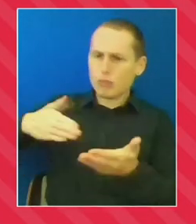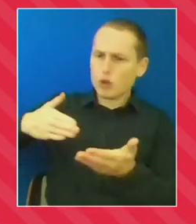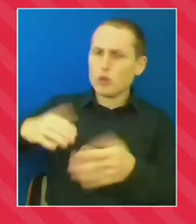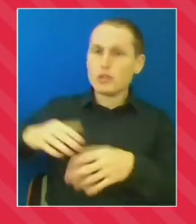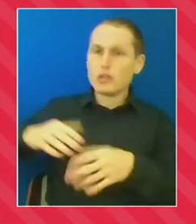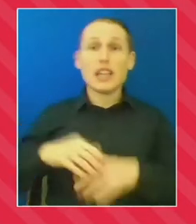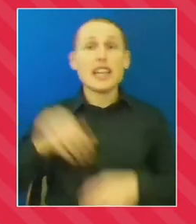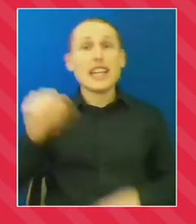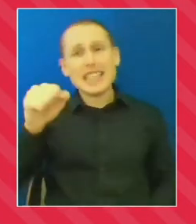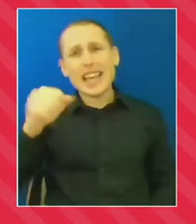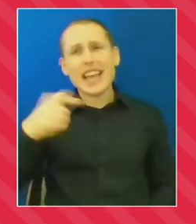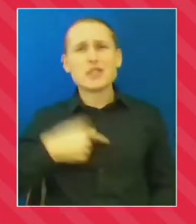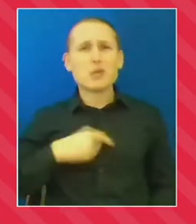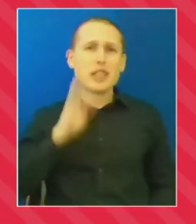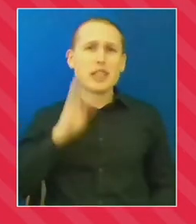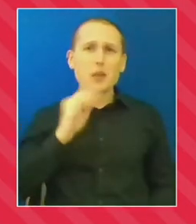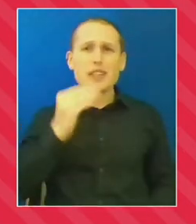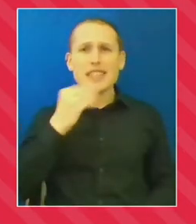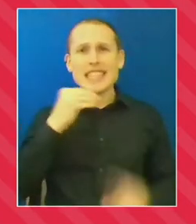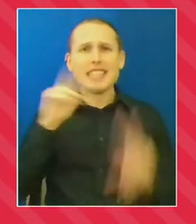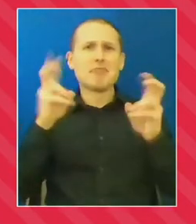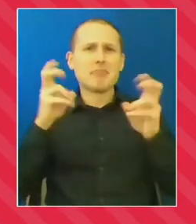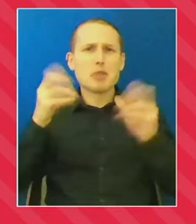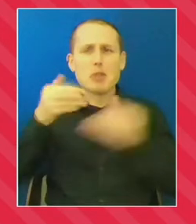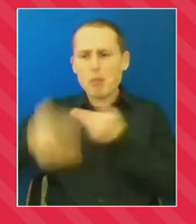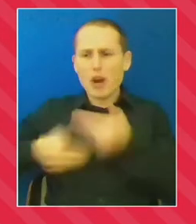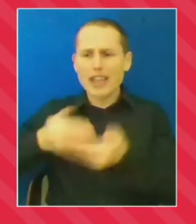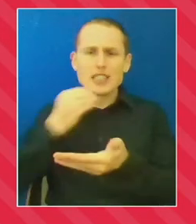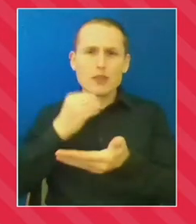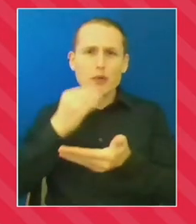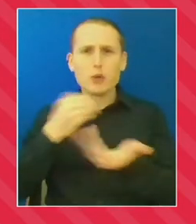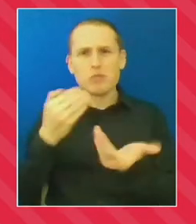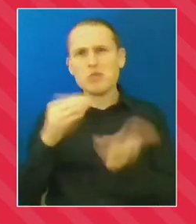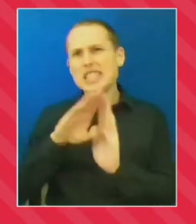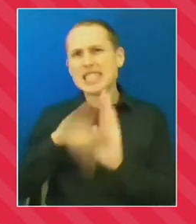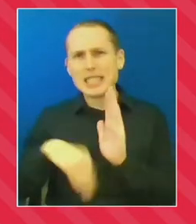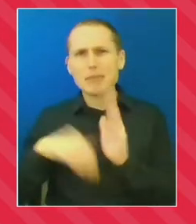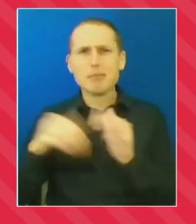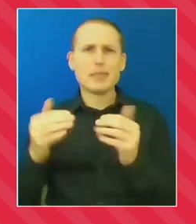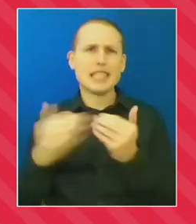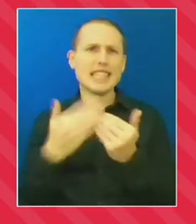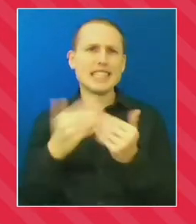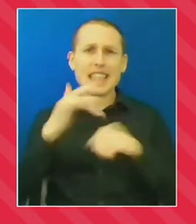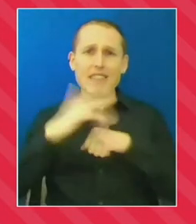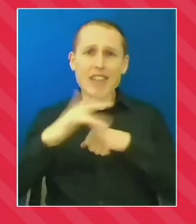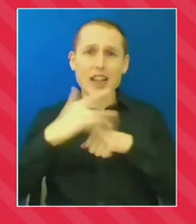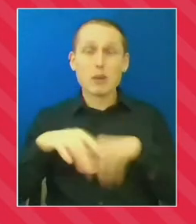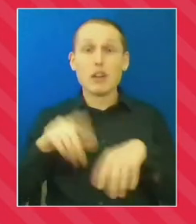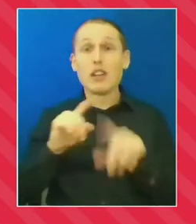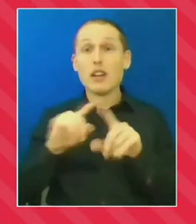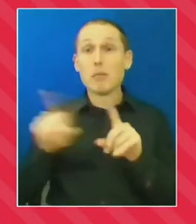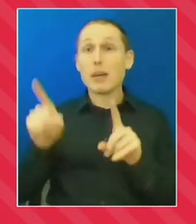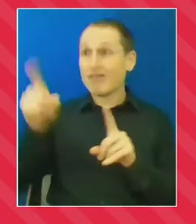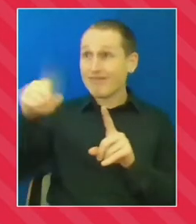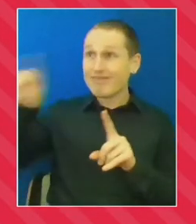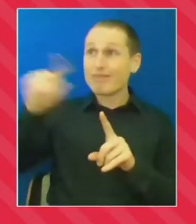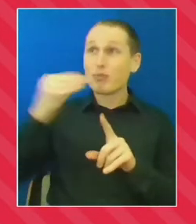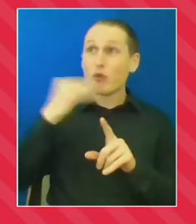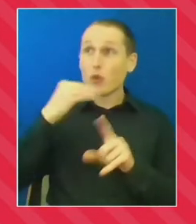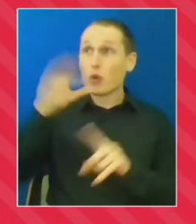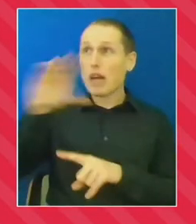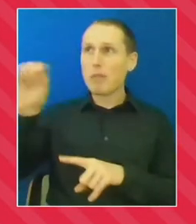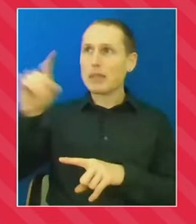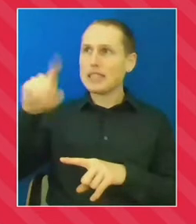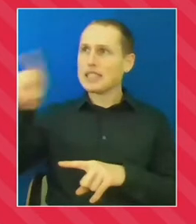We're going to eat what's available to us and what's cheap. Mm-hmm. But we need food manufacturers to take up the mantle.